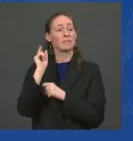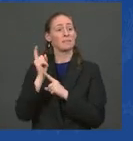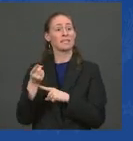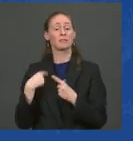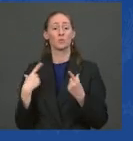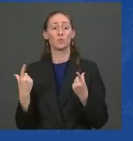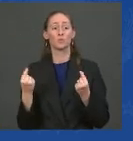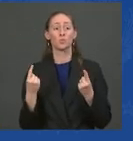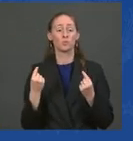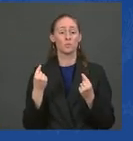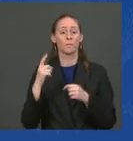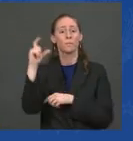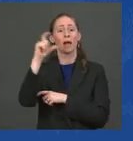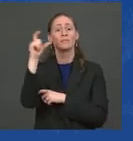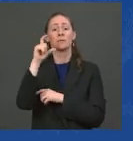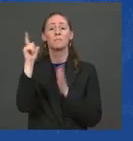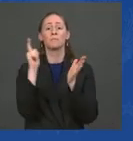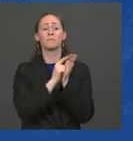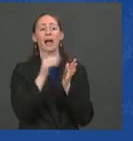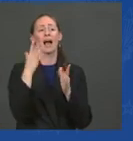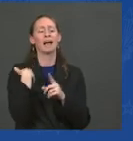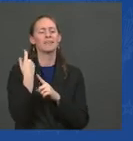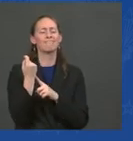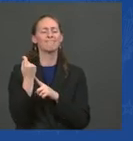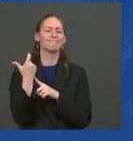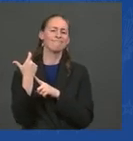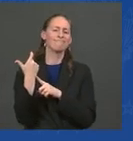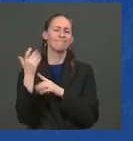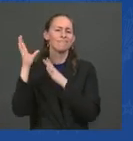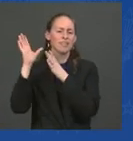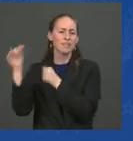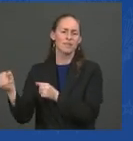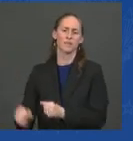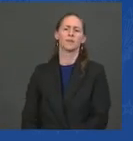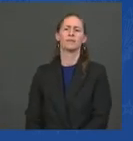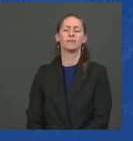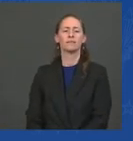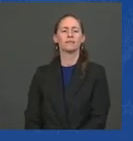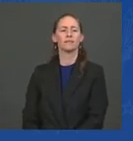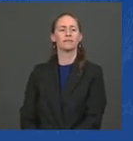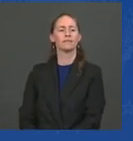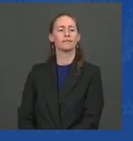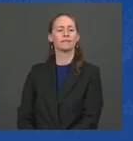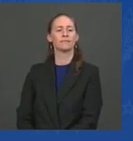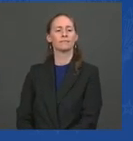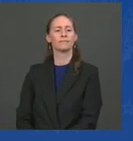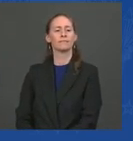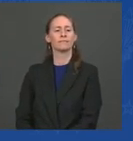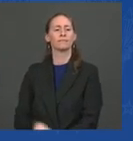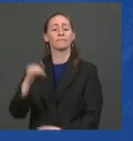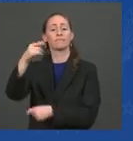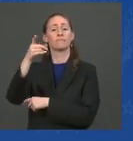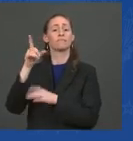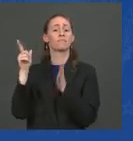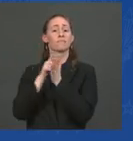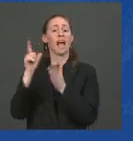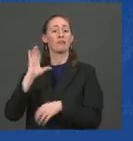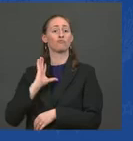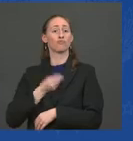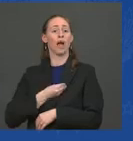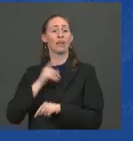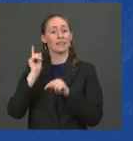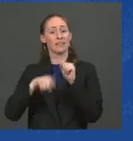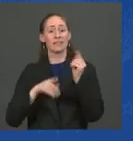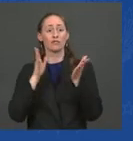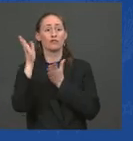advancing racial equity through the federal government, overturning the ban on transgender individuals serving